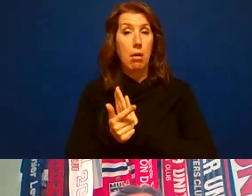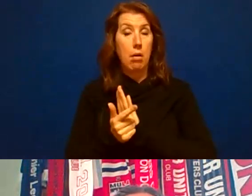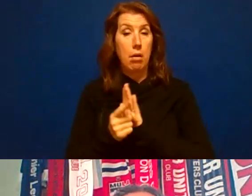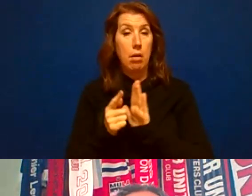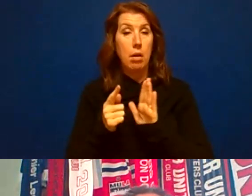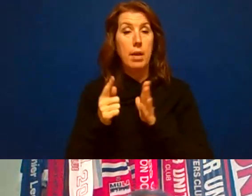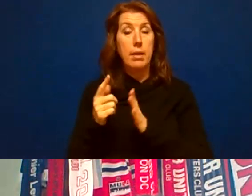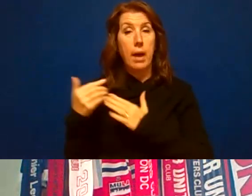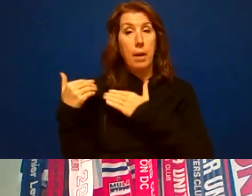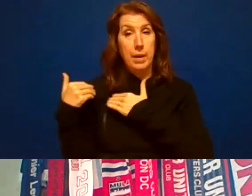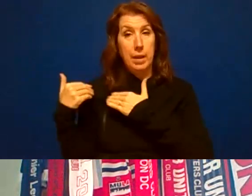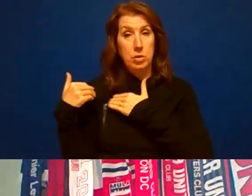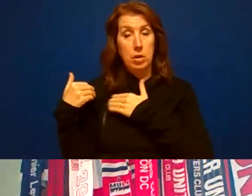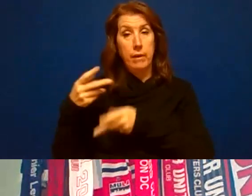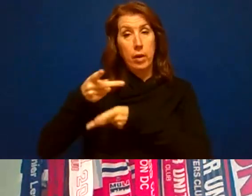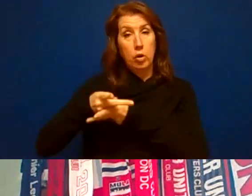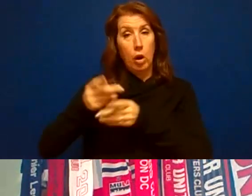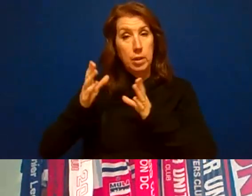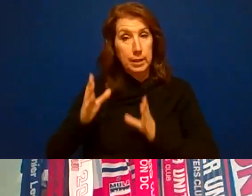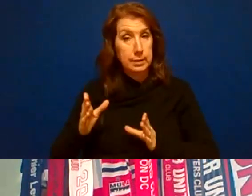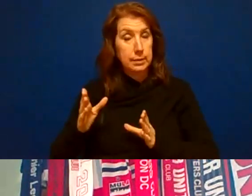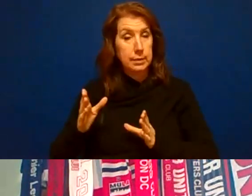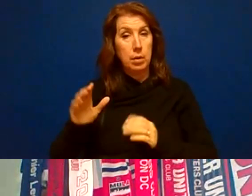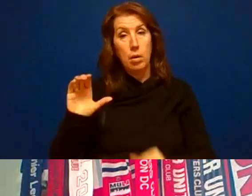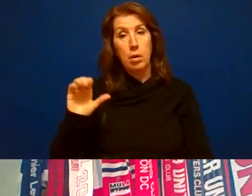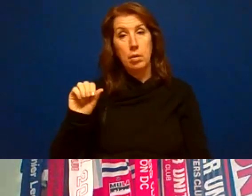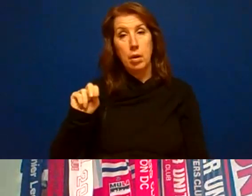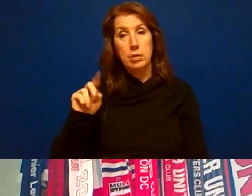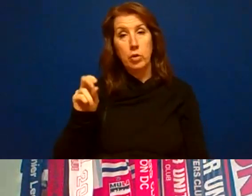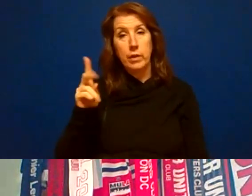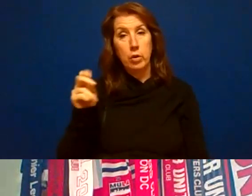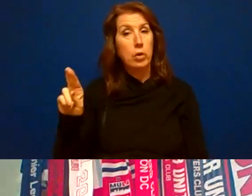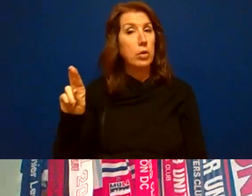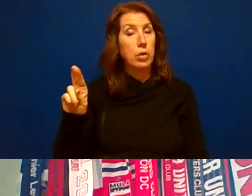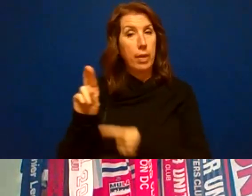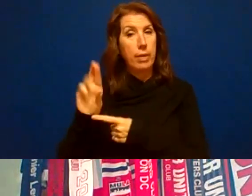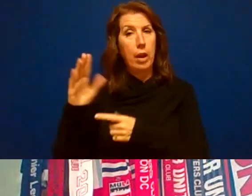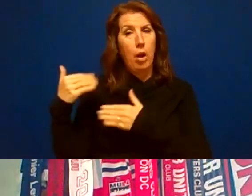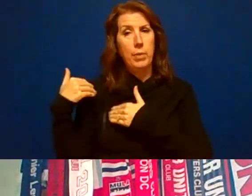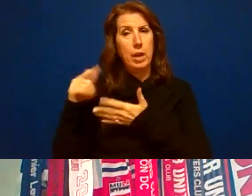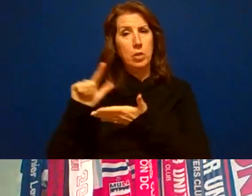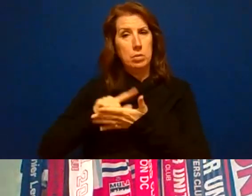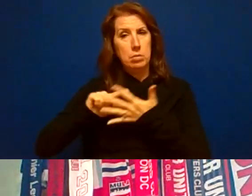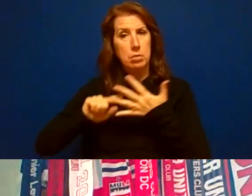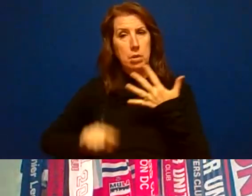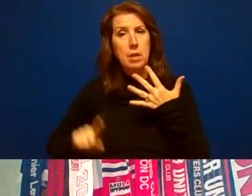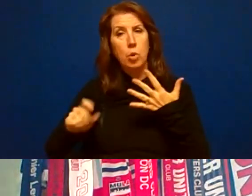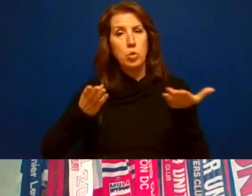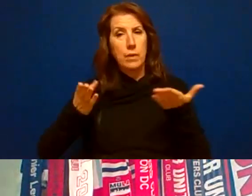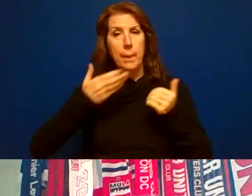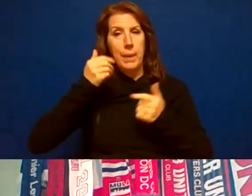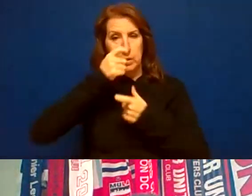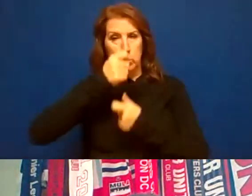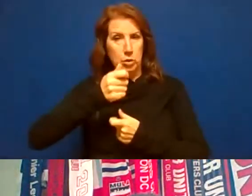obligations of a guardian or conservator are, but they are supposed to serve the best interests